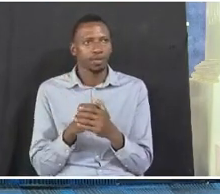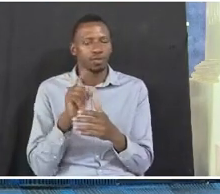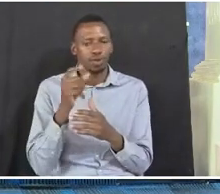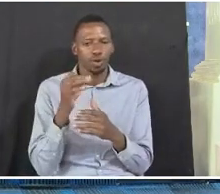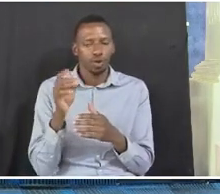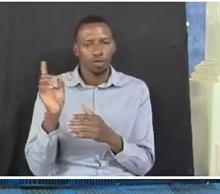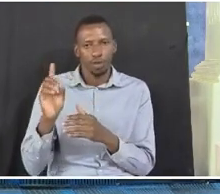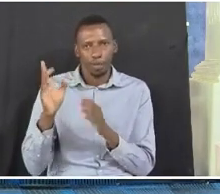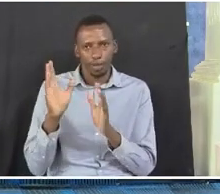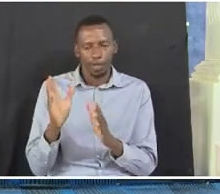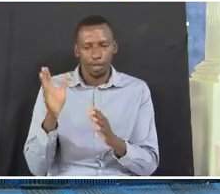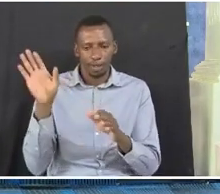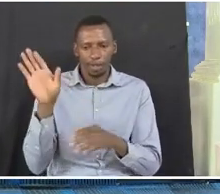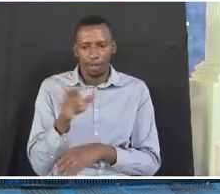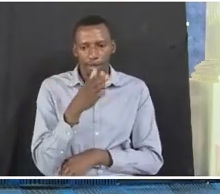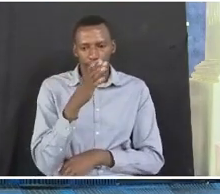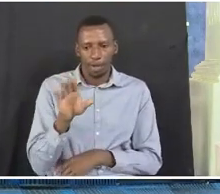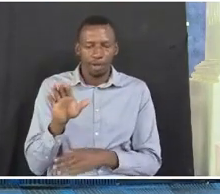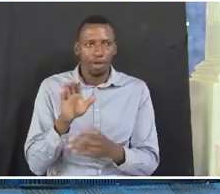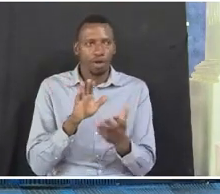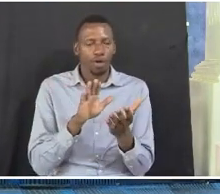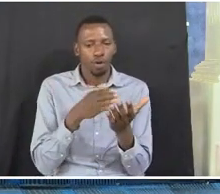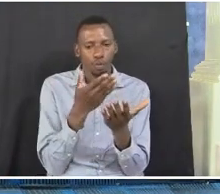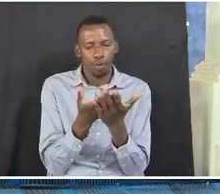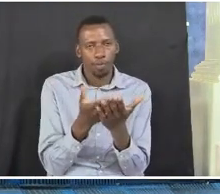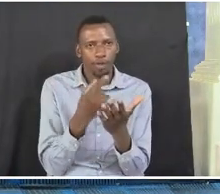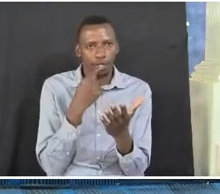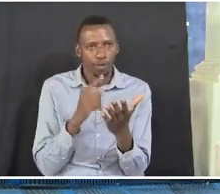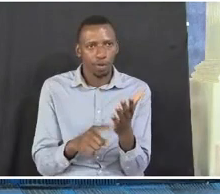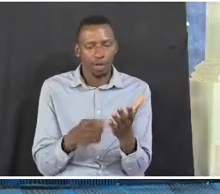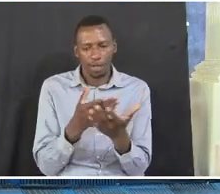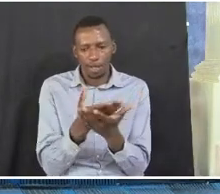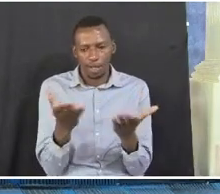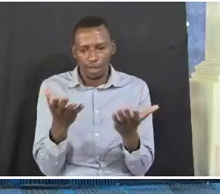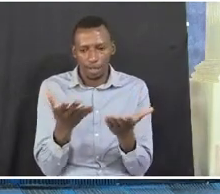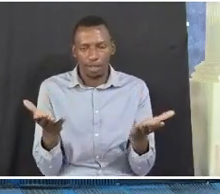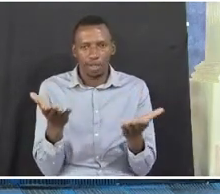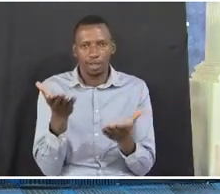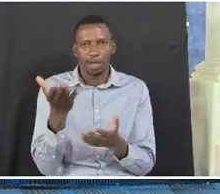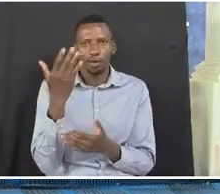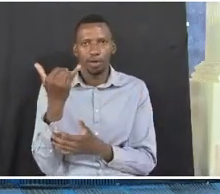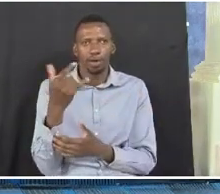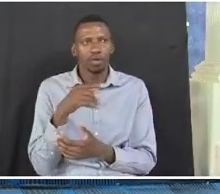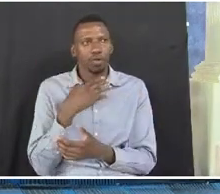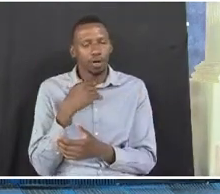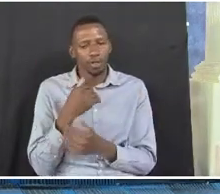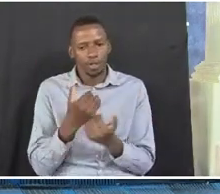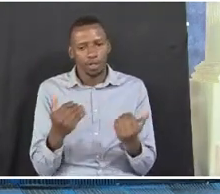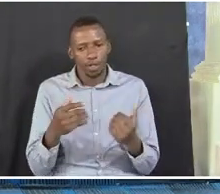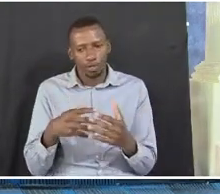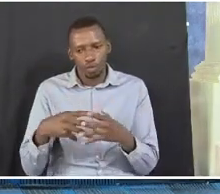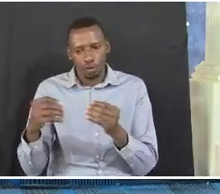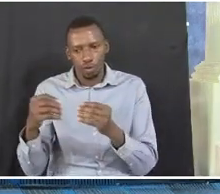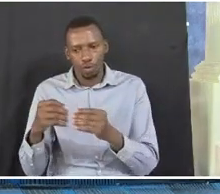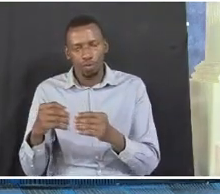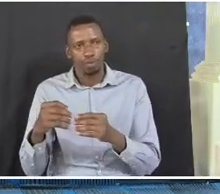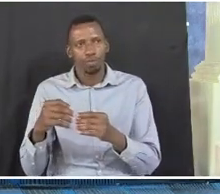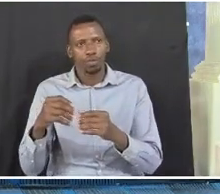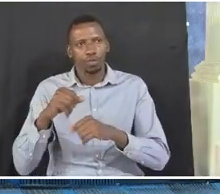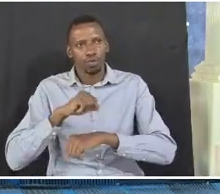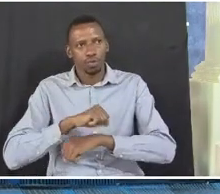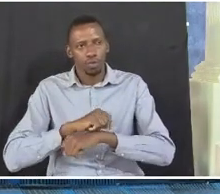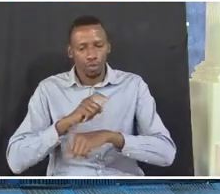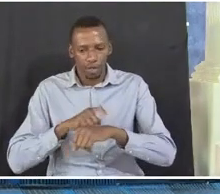of the ministers in parliament proposed and said, "Why should these things be there? We want children to go to school at 8